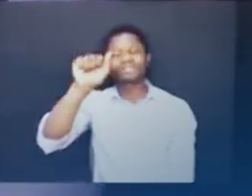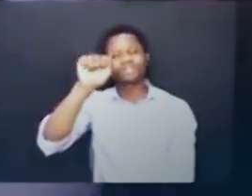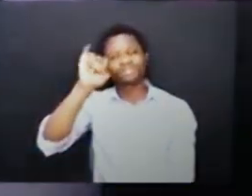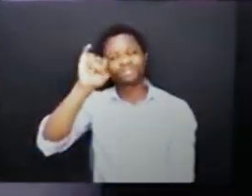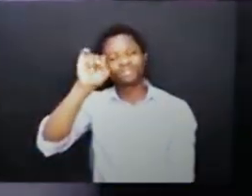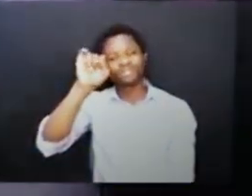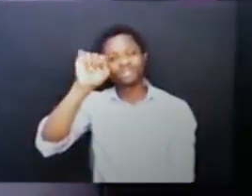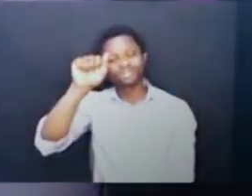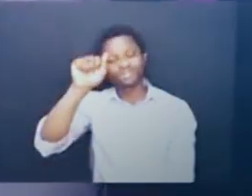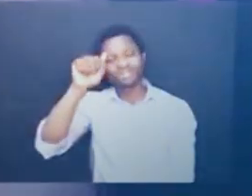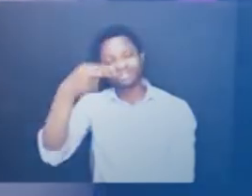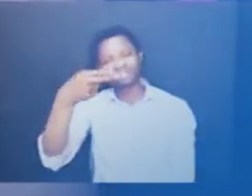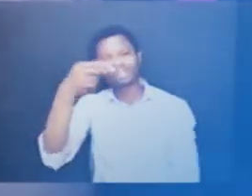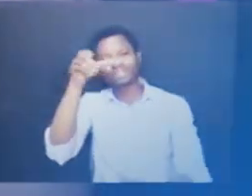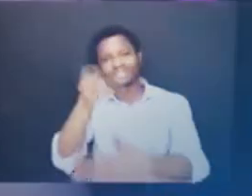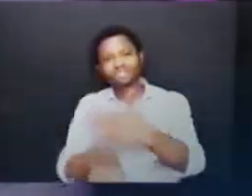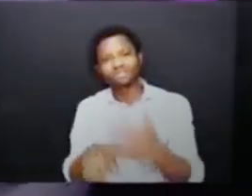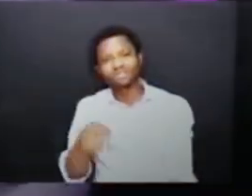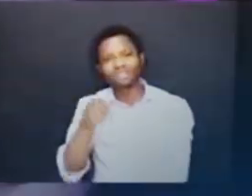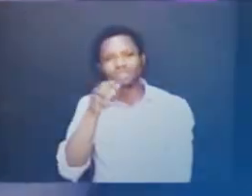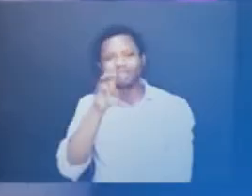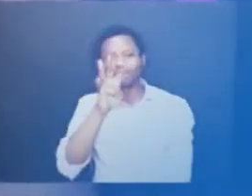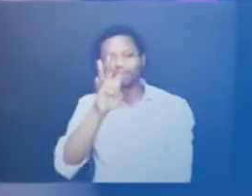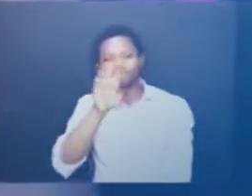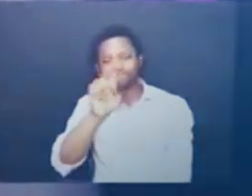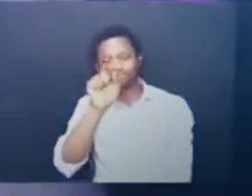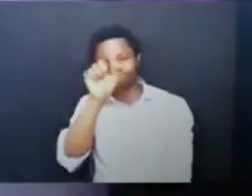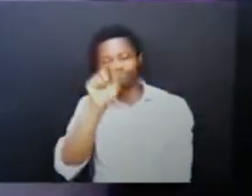you to open your ears and listen to God.